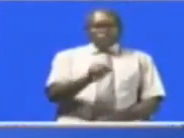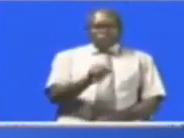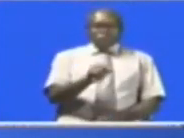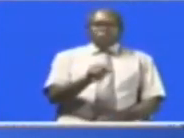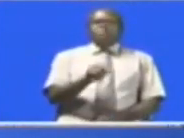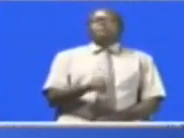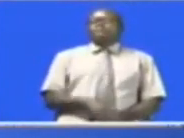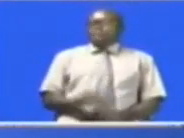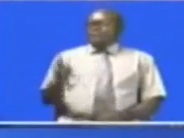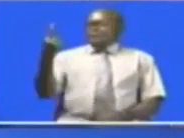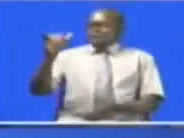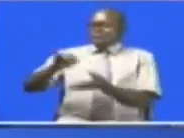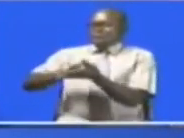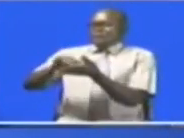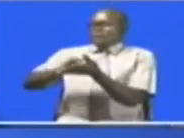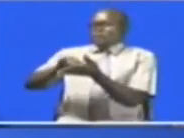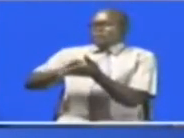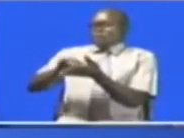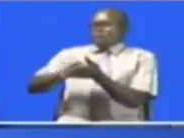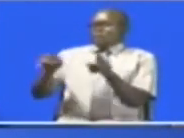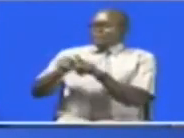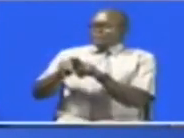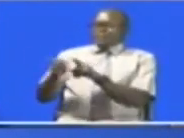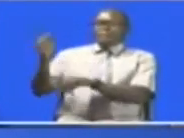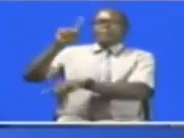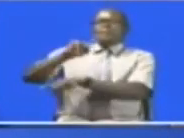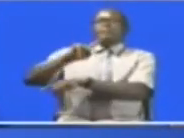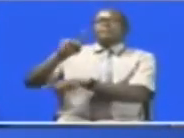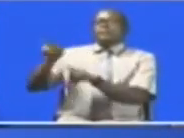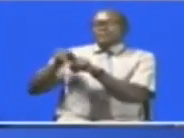first one, I went to New York. Yes. That is the same year,